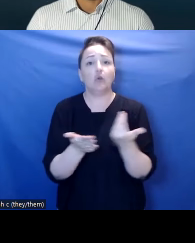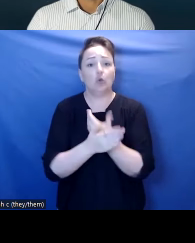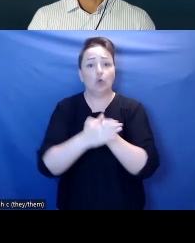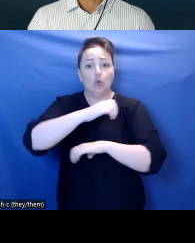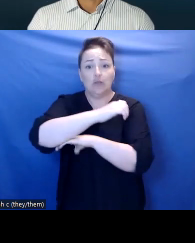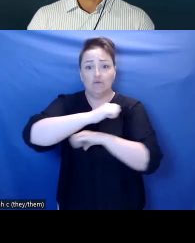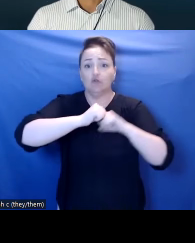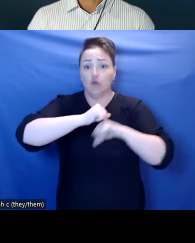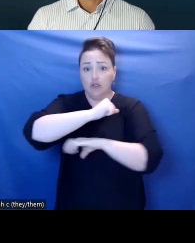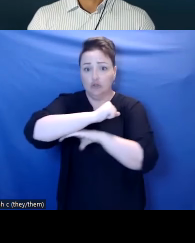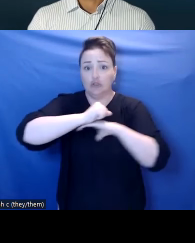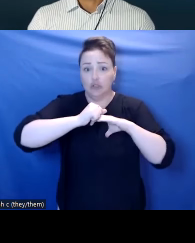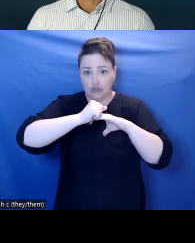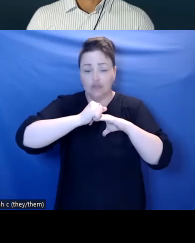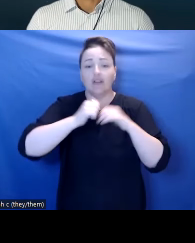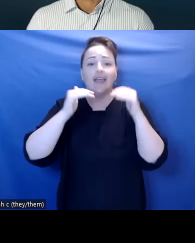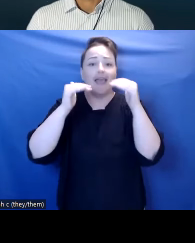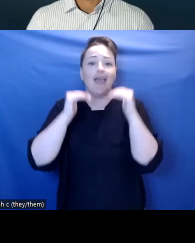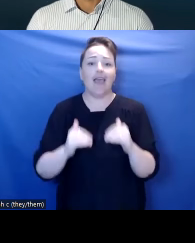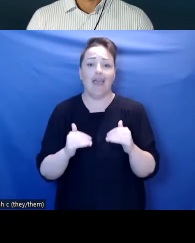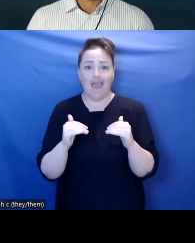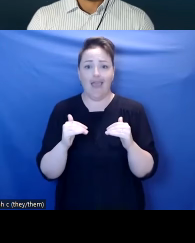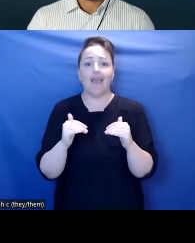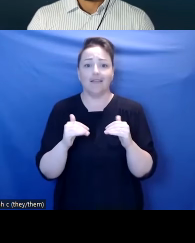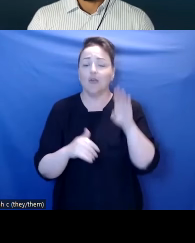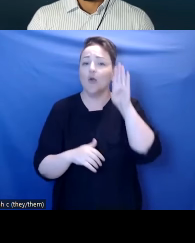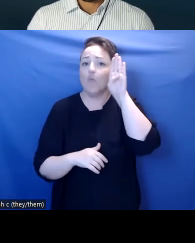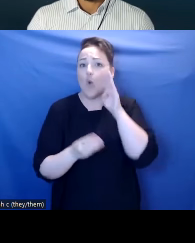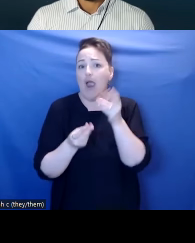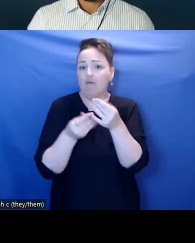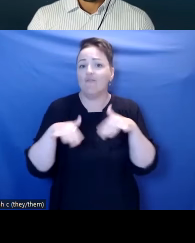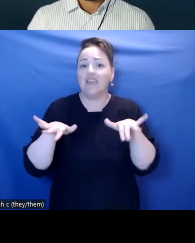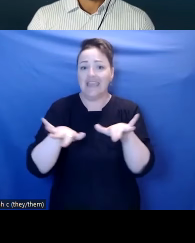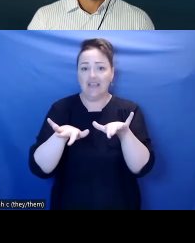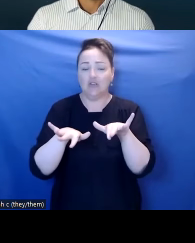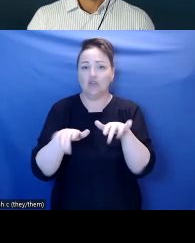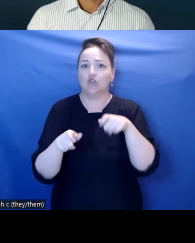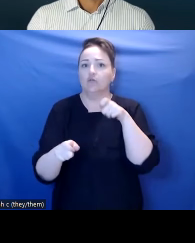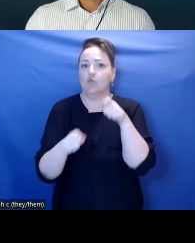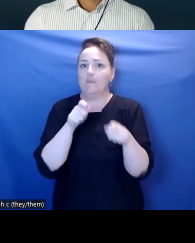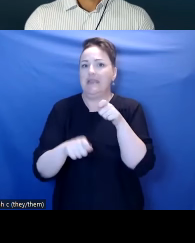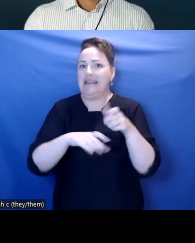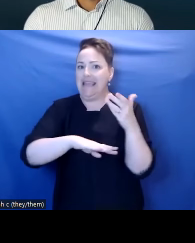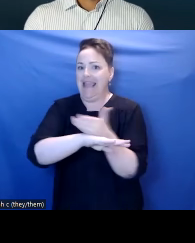a category in its own, because again, the remediation at brownfields is a little bit more complex.